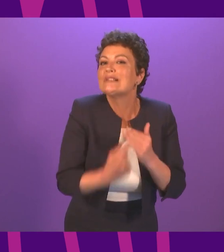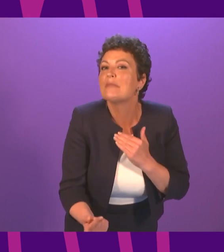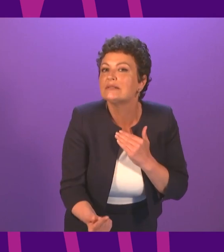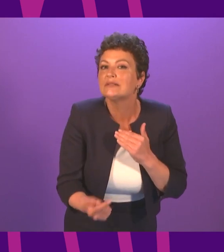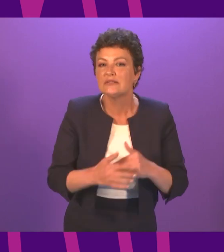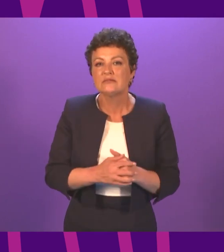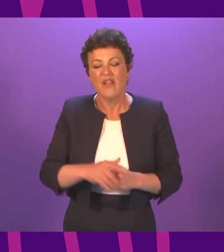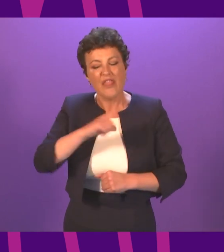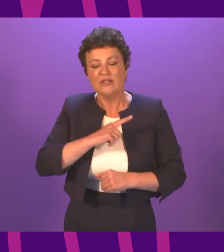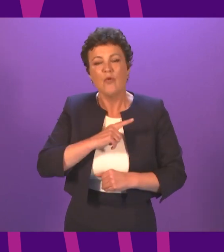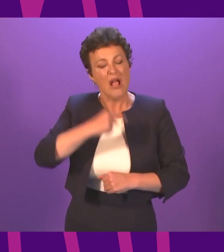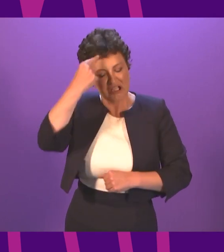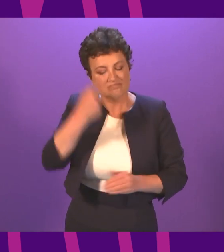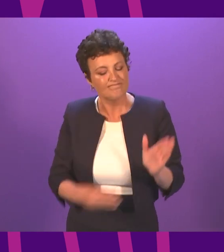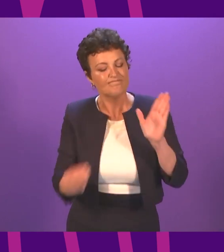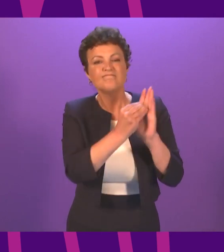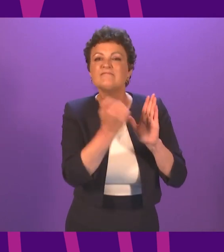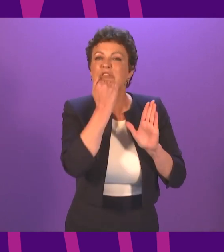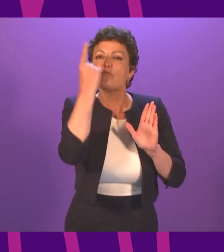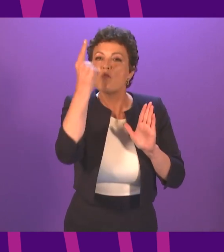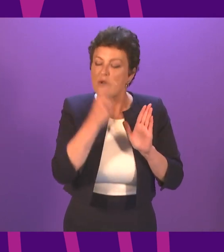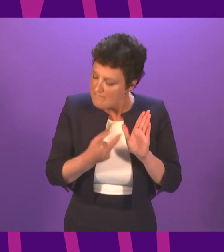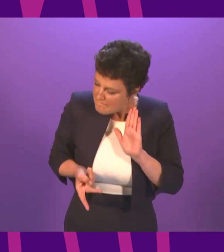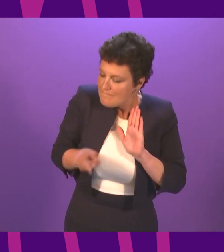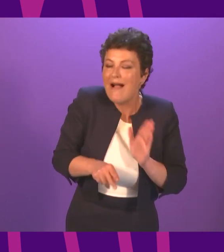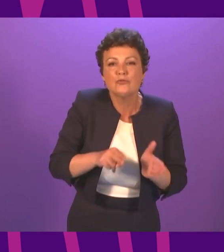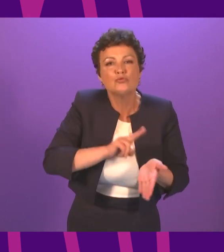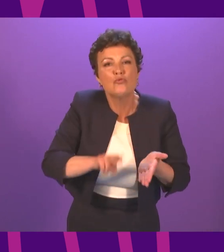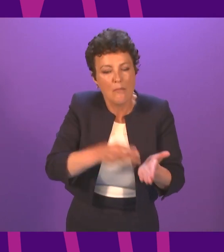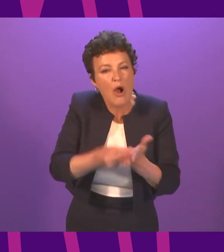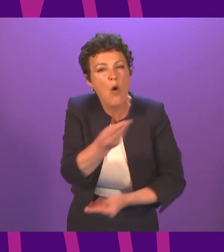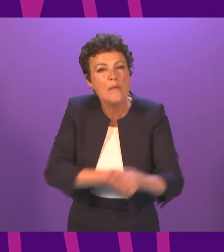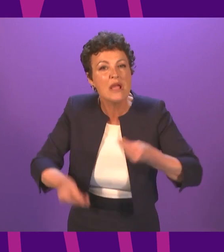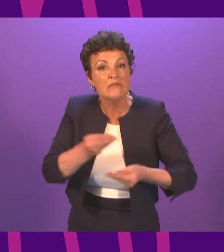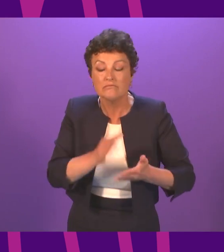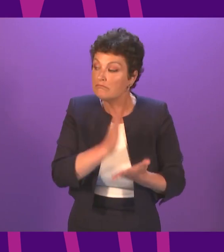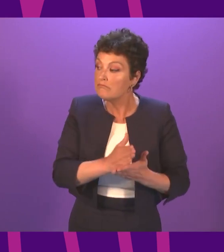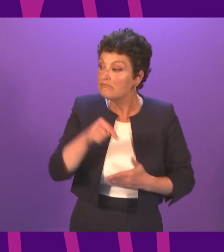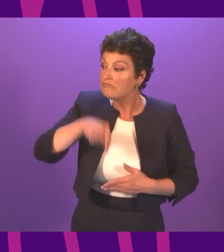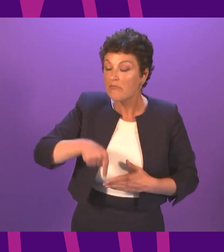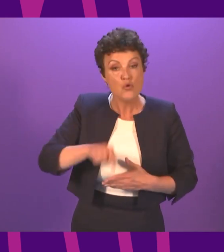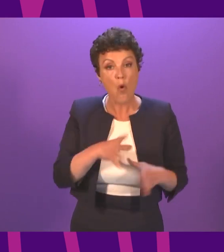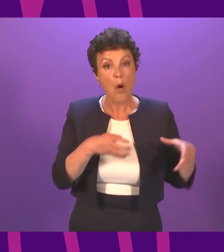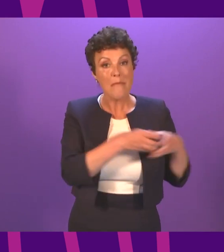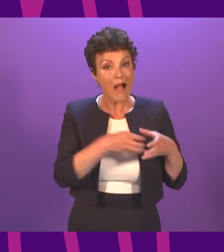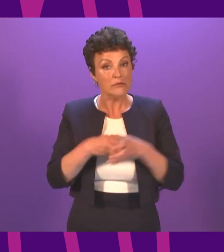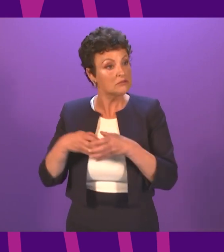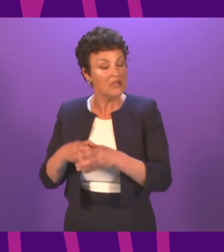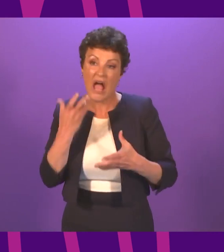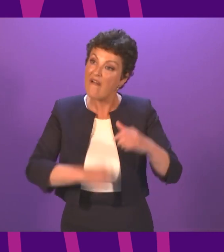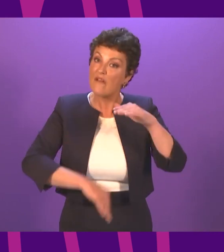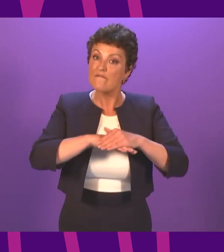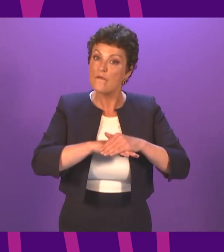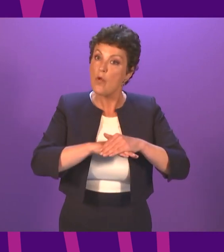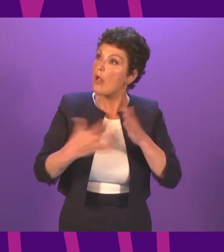put recovery first. Now, with no single party has a majority, no one should assume the right to